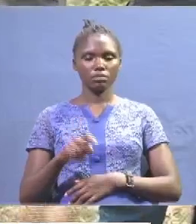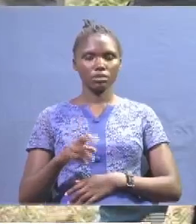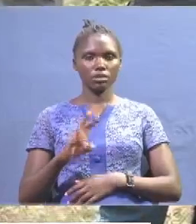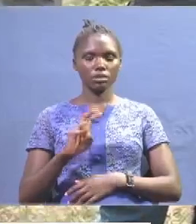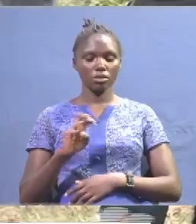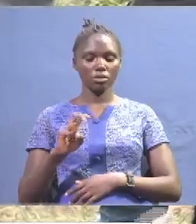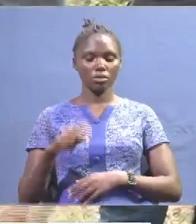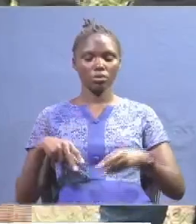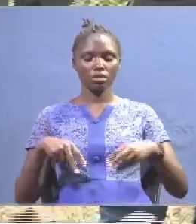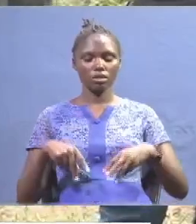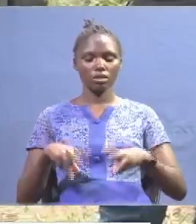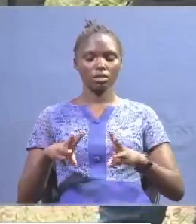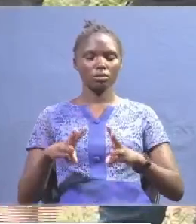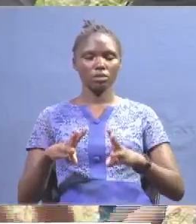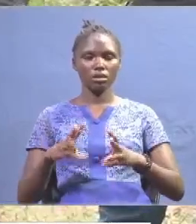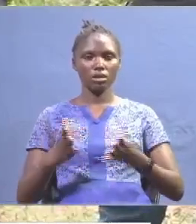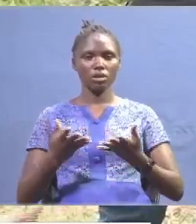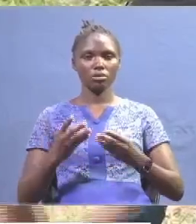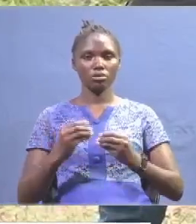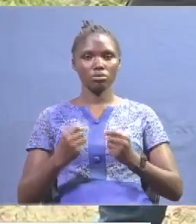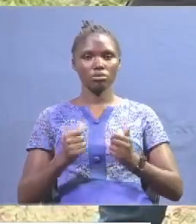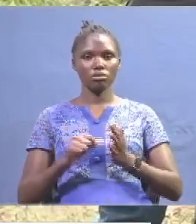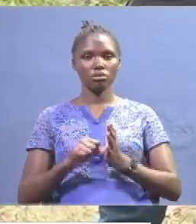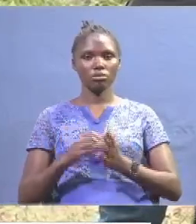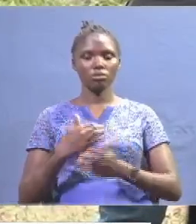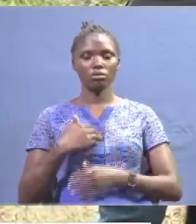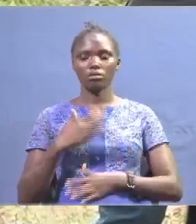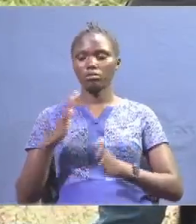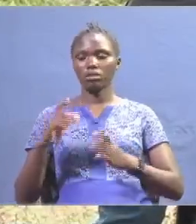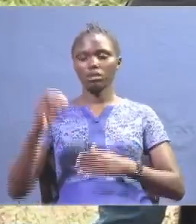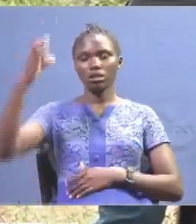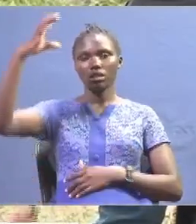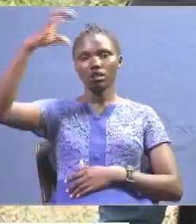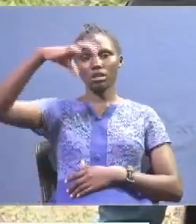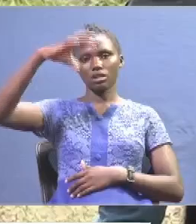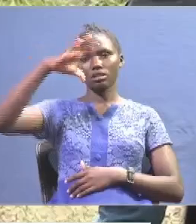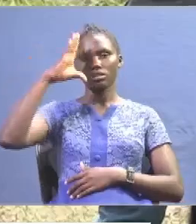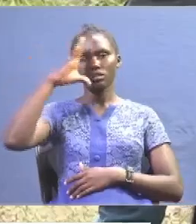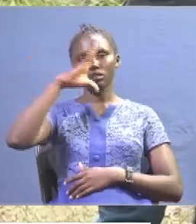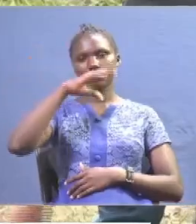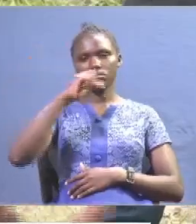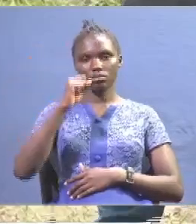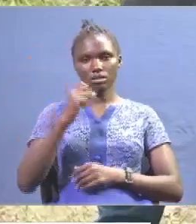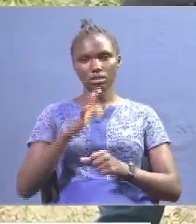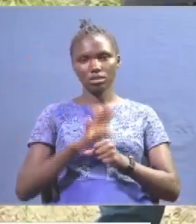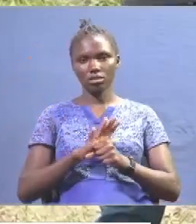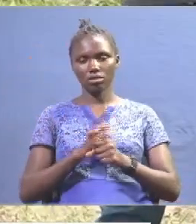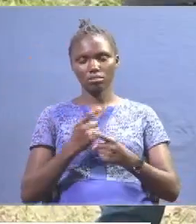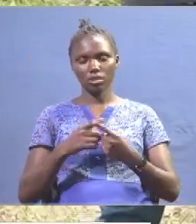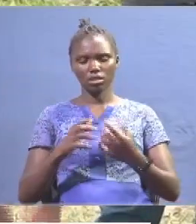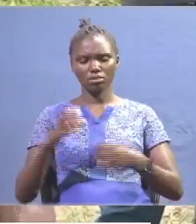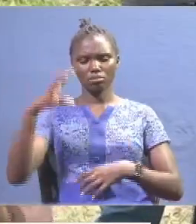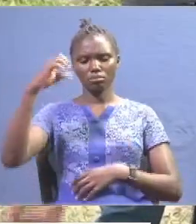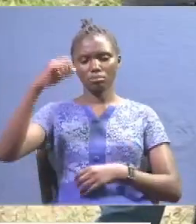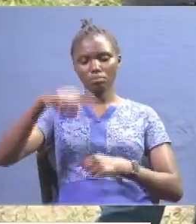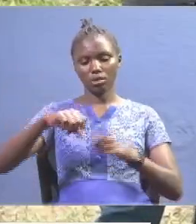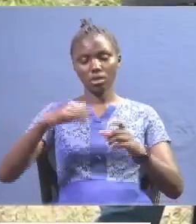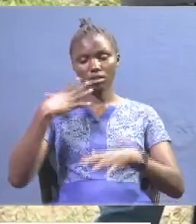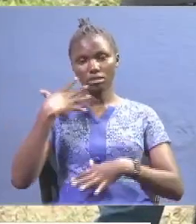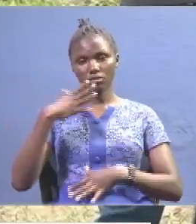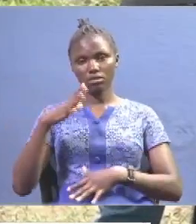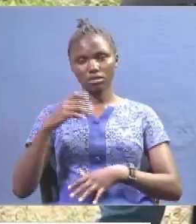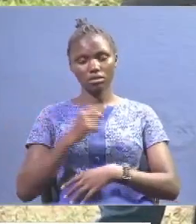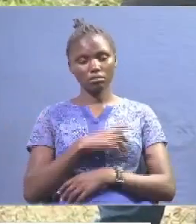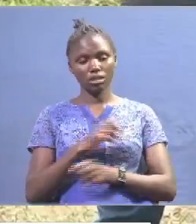rains are not coming in the way that we were expecting. So it's about finding a way in which we can plant the trees in the